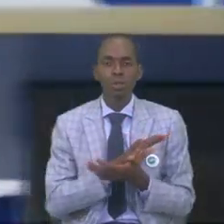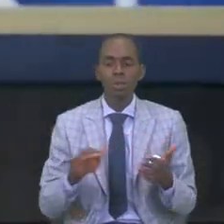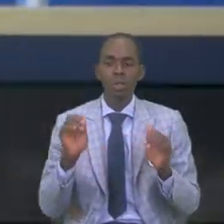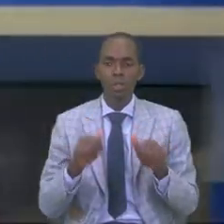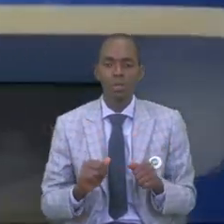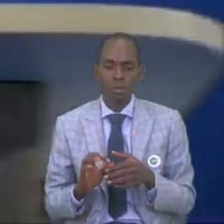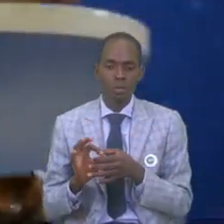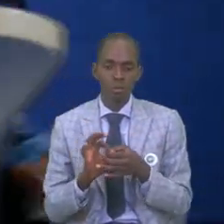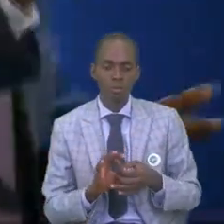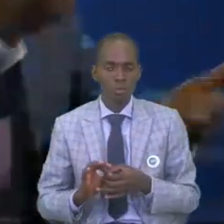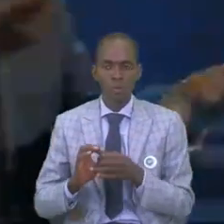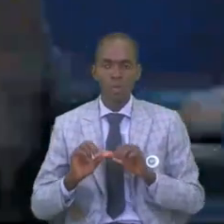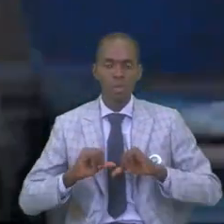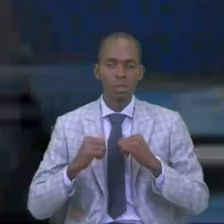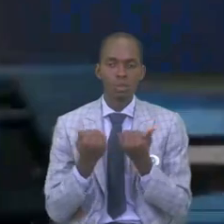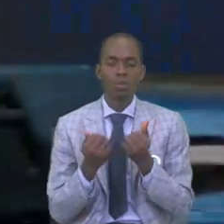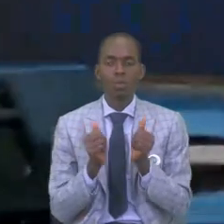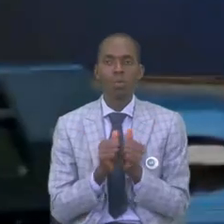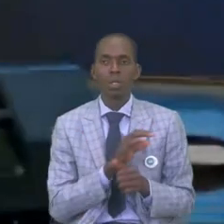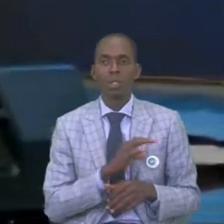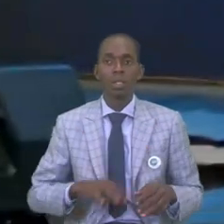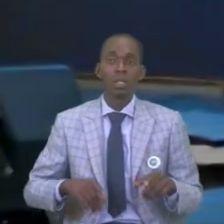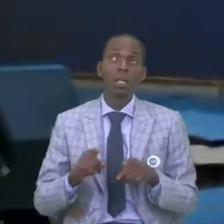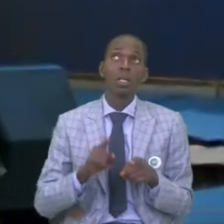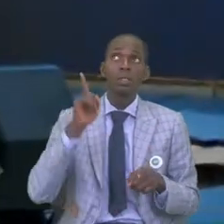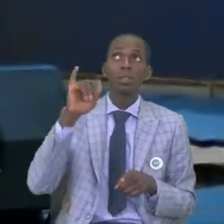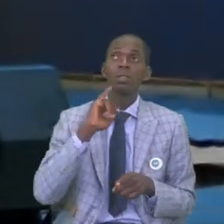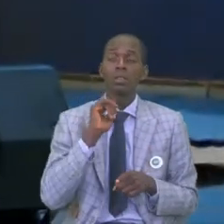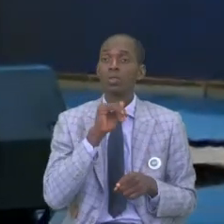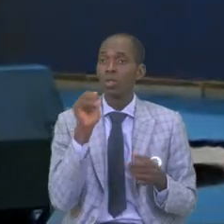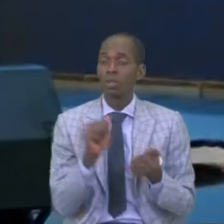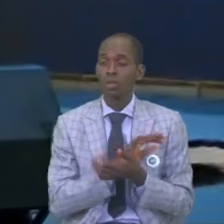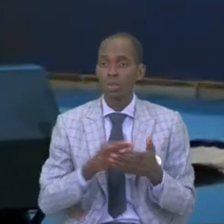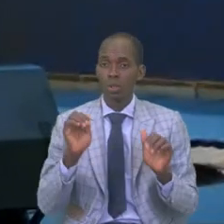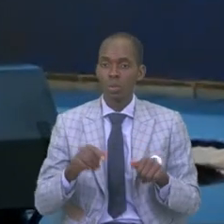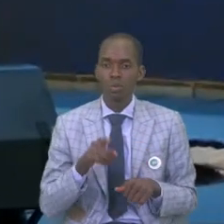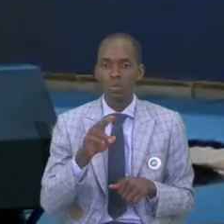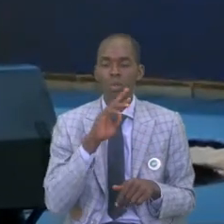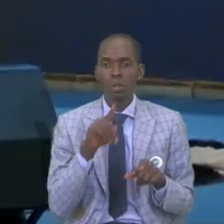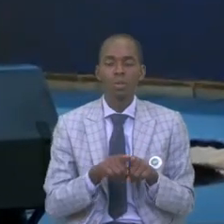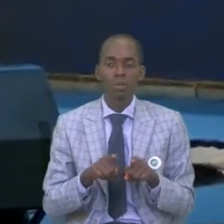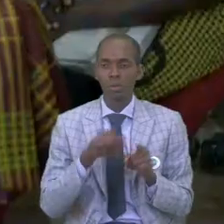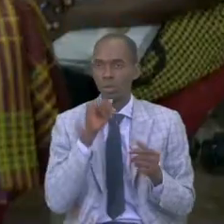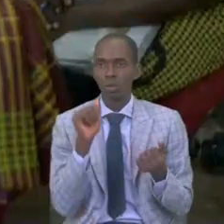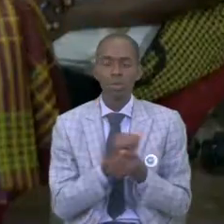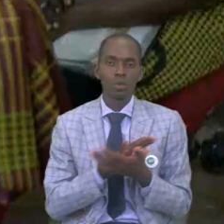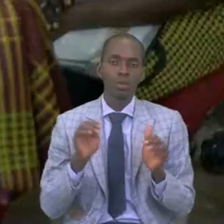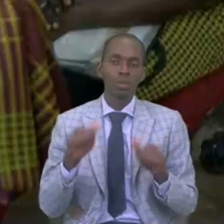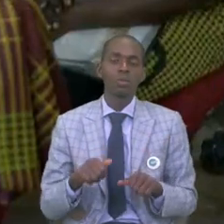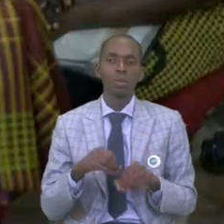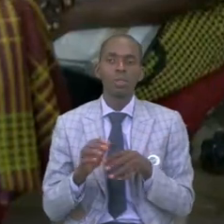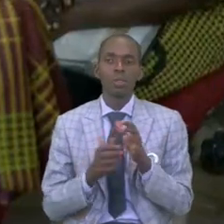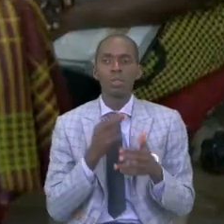Christ, then as he is indestructible, you are indestructible. After all, your